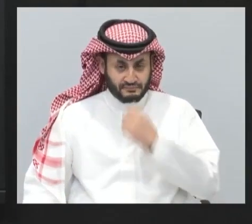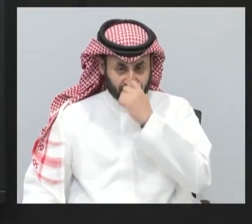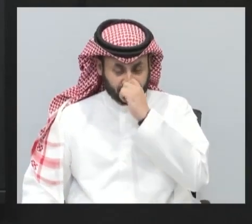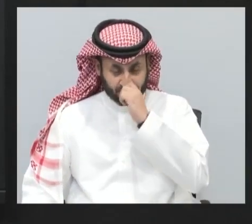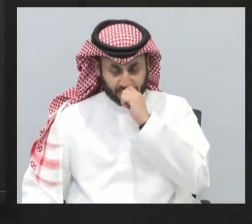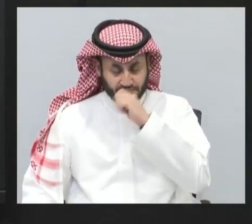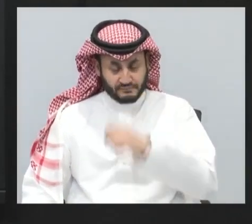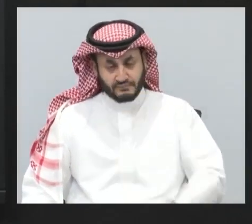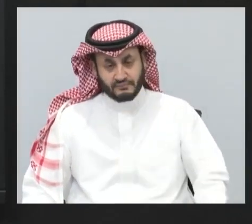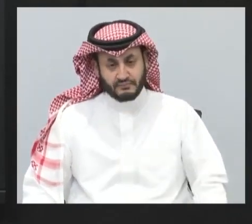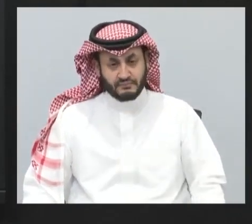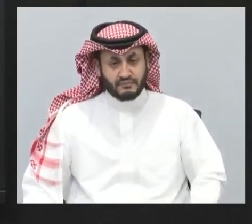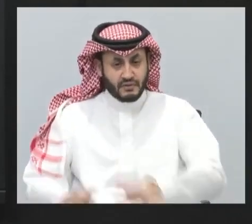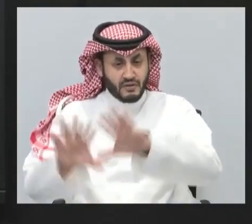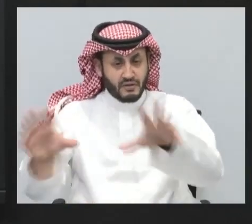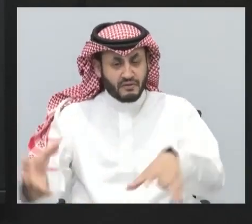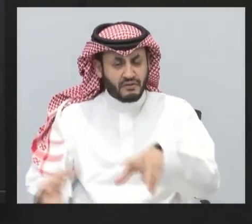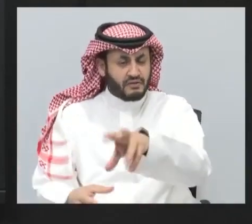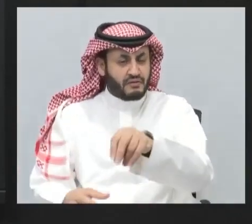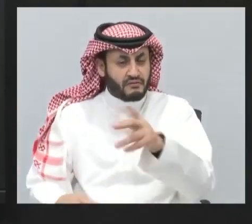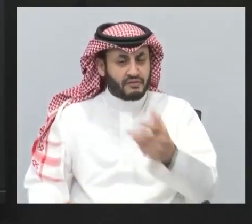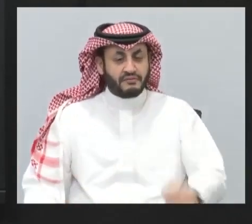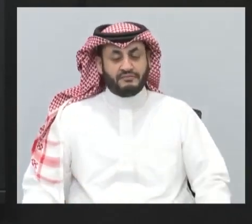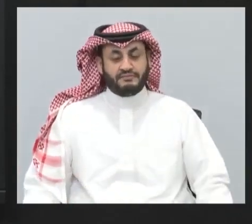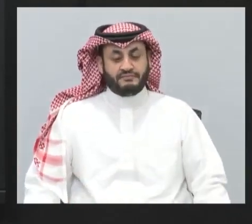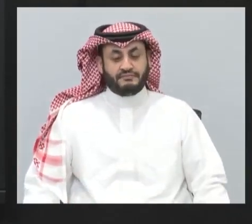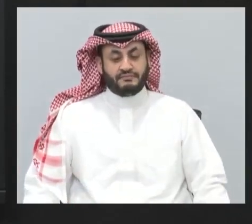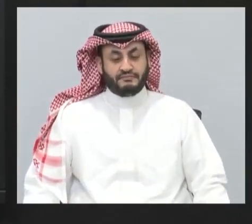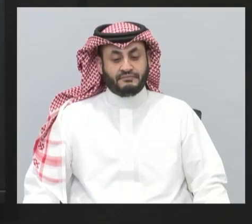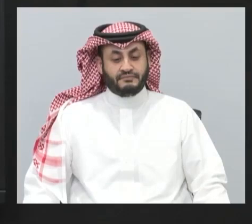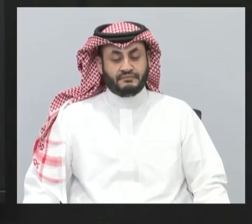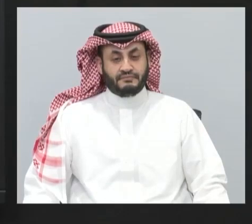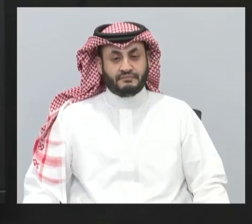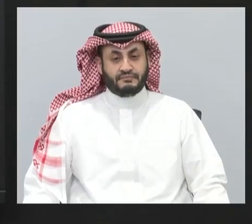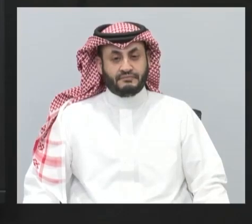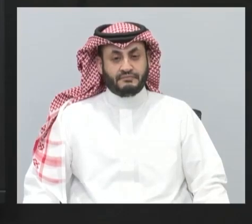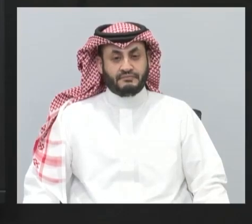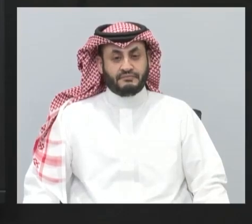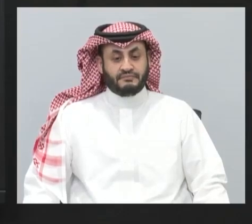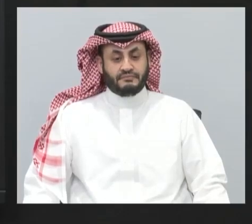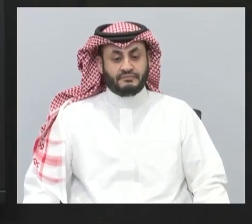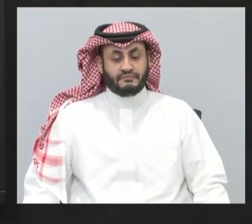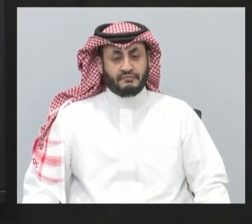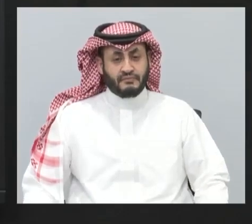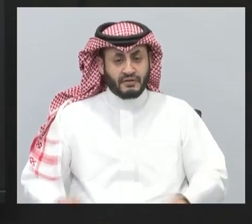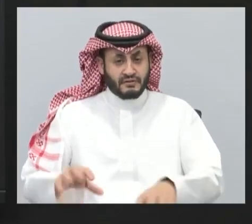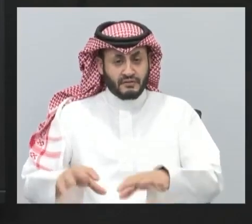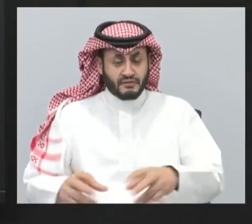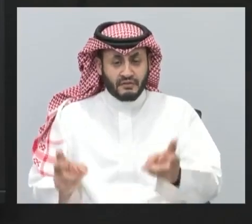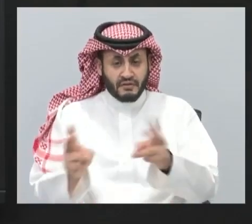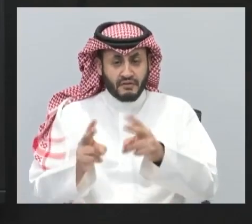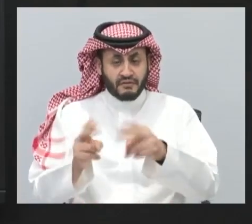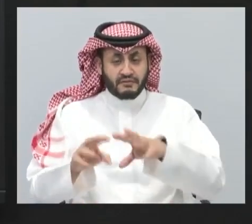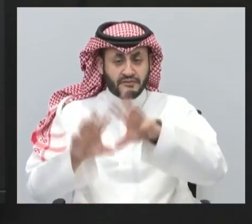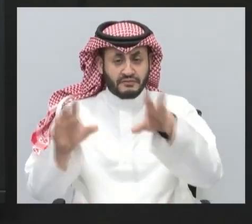Where are they? Where is the whole text is taken from? It is actually taken from a social media platform. Any